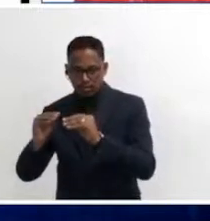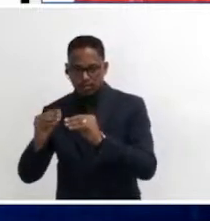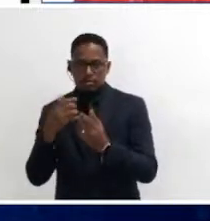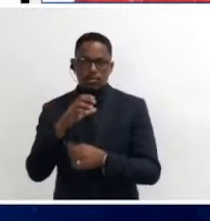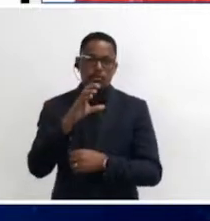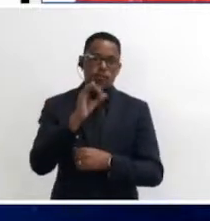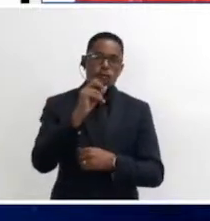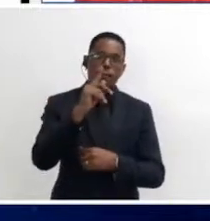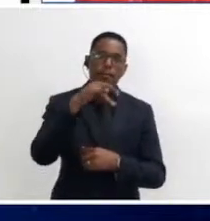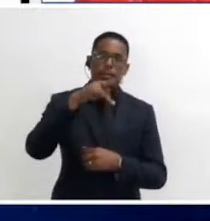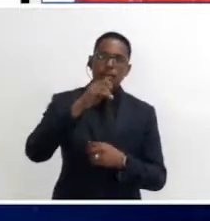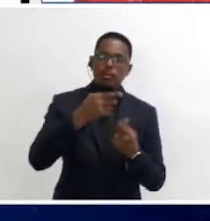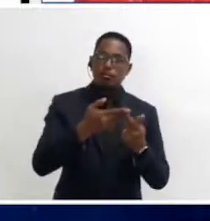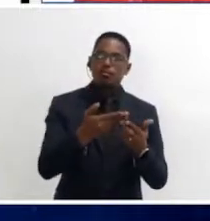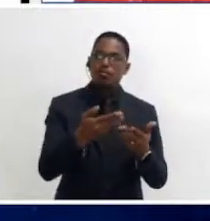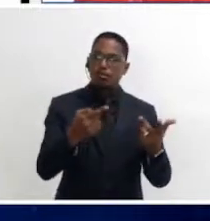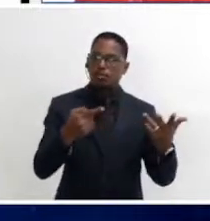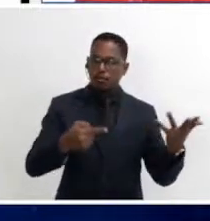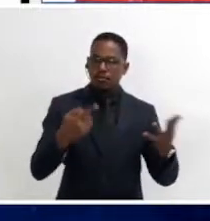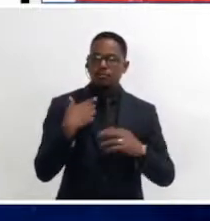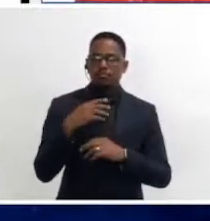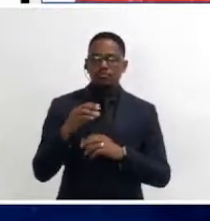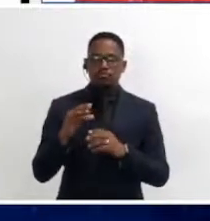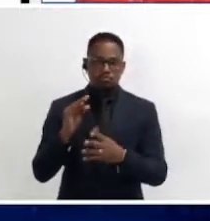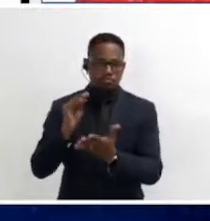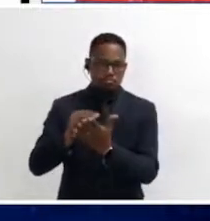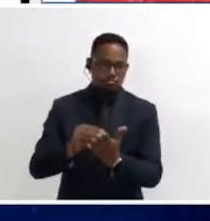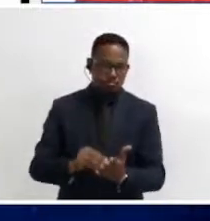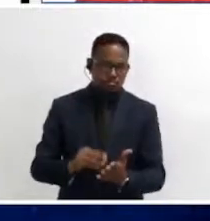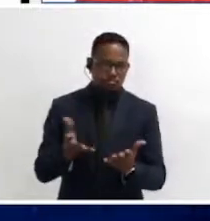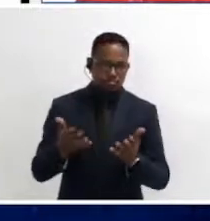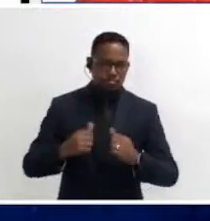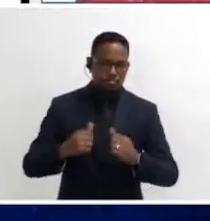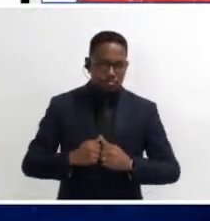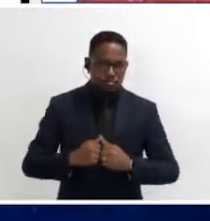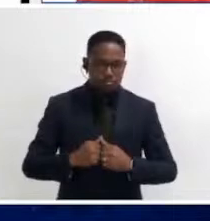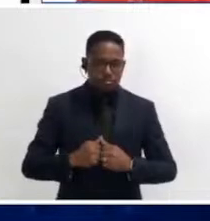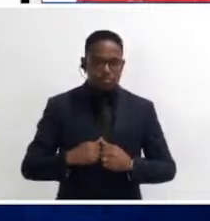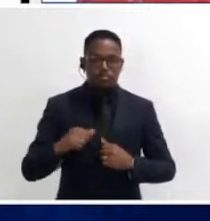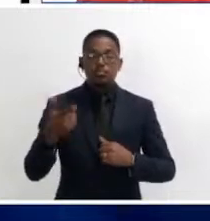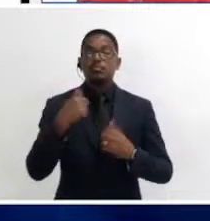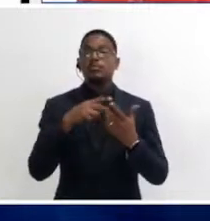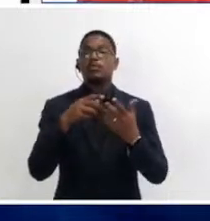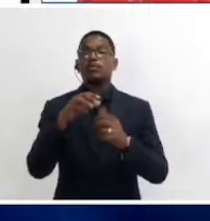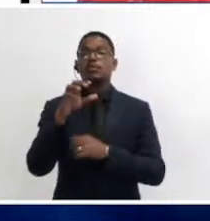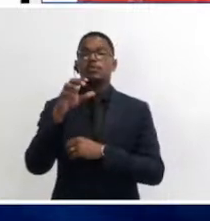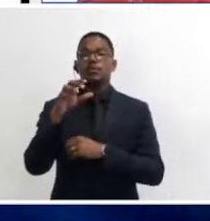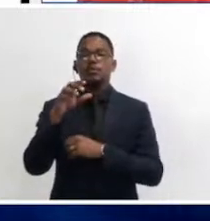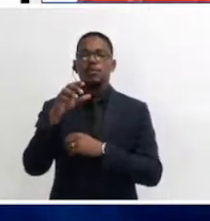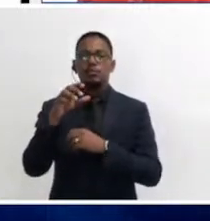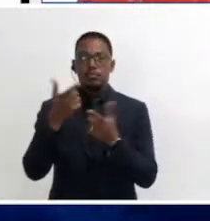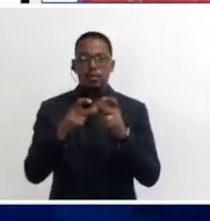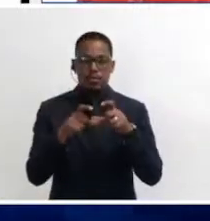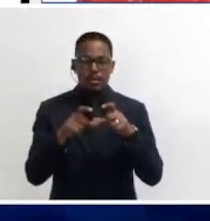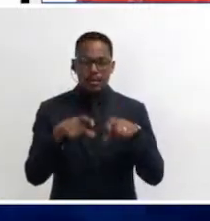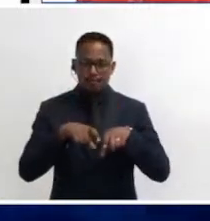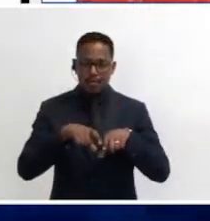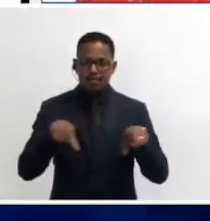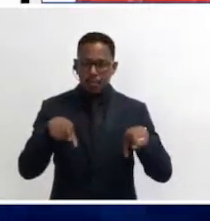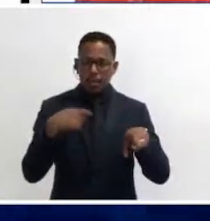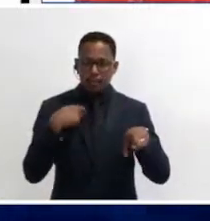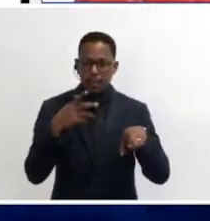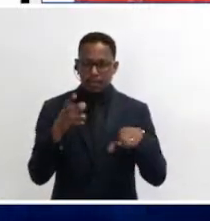board. And then there would be a third level assembly also, those PC boards going into a